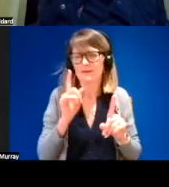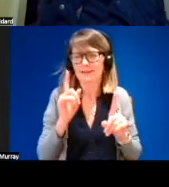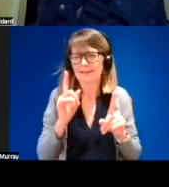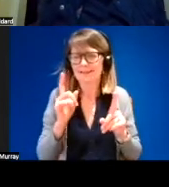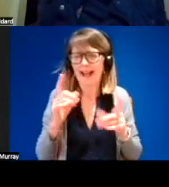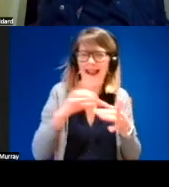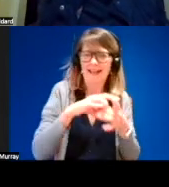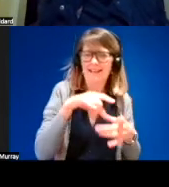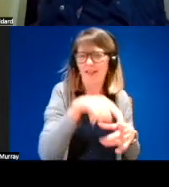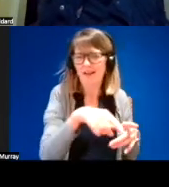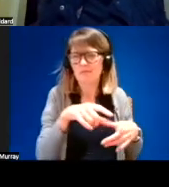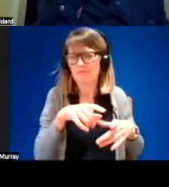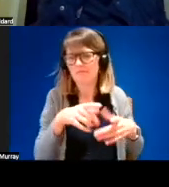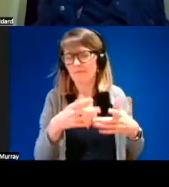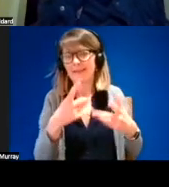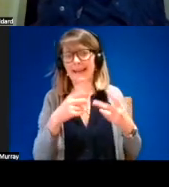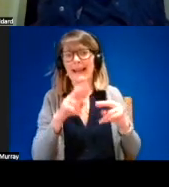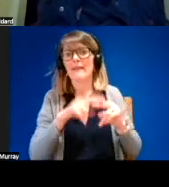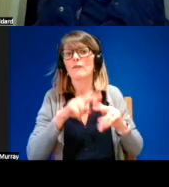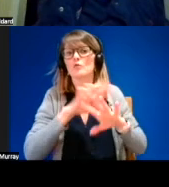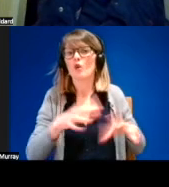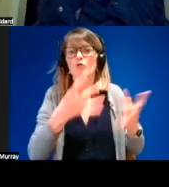If you are not in receipt of a stipend,